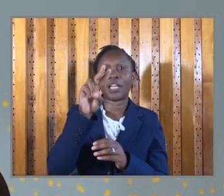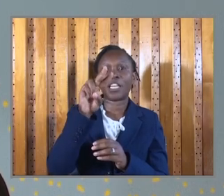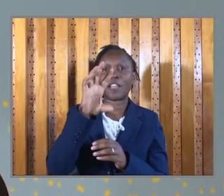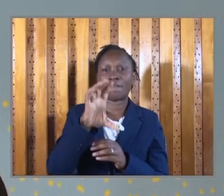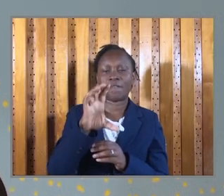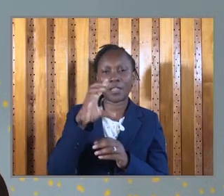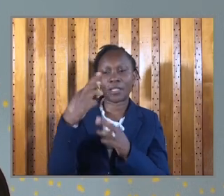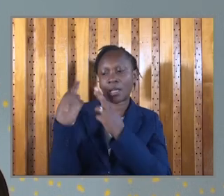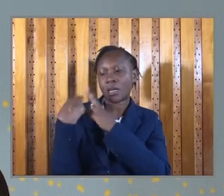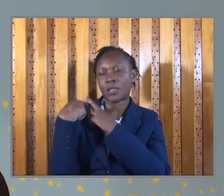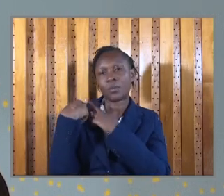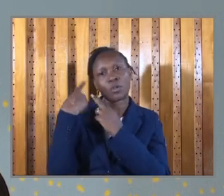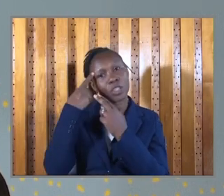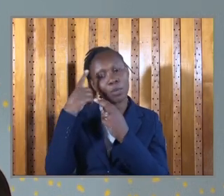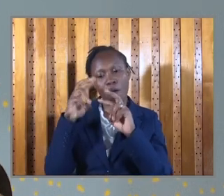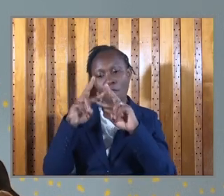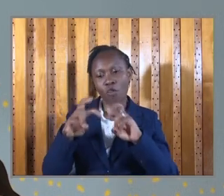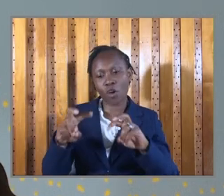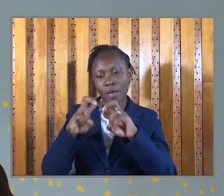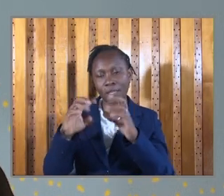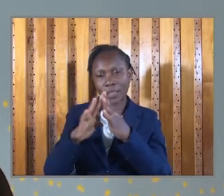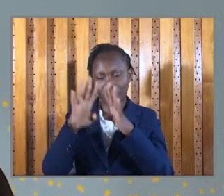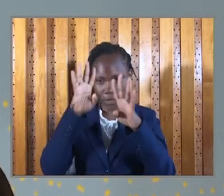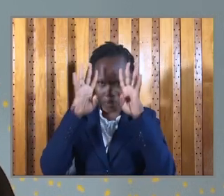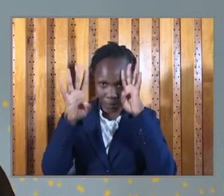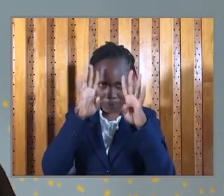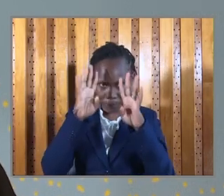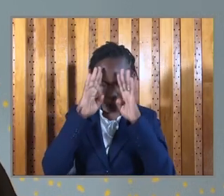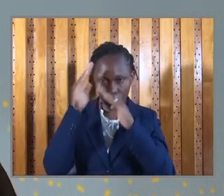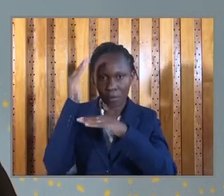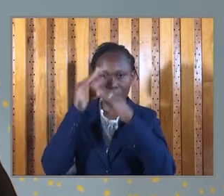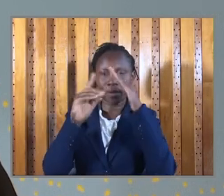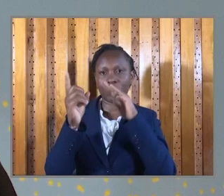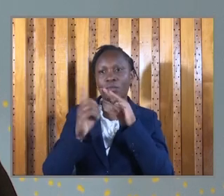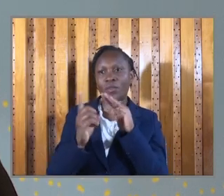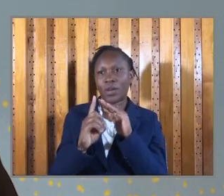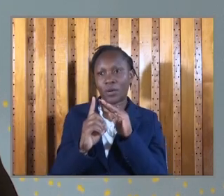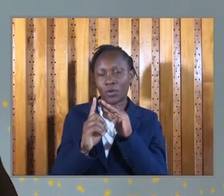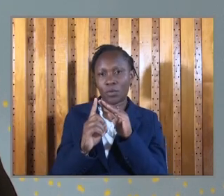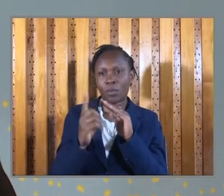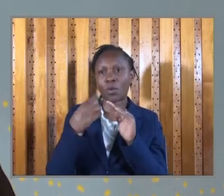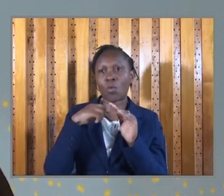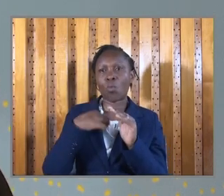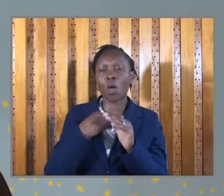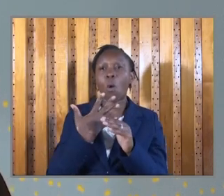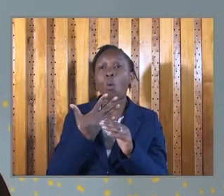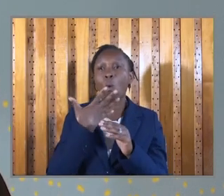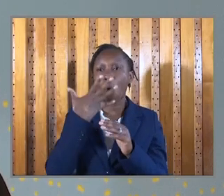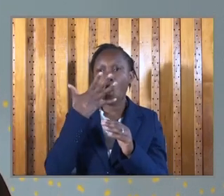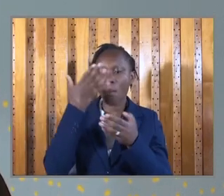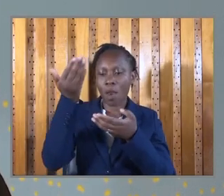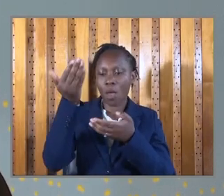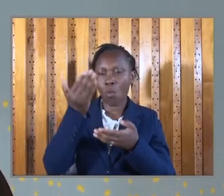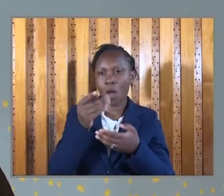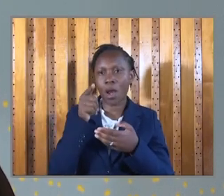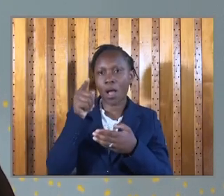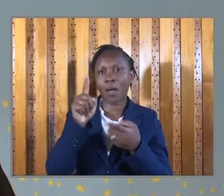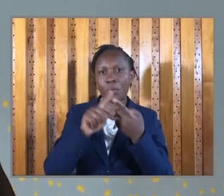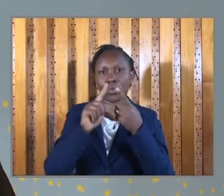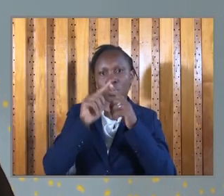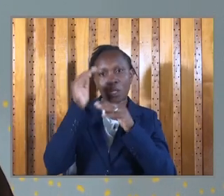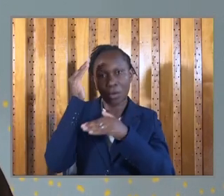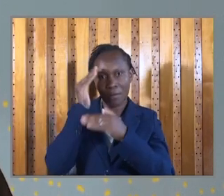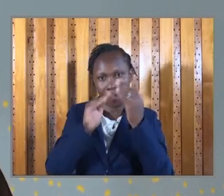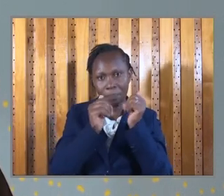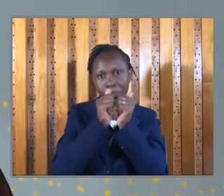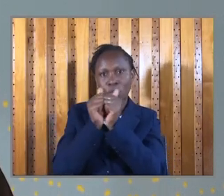at the University of Nairobi, the African names would be quite difficult, but we want to warmly, warmly welcome you to the university,